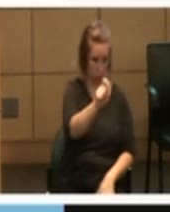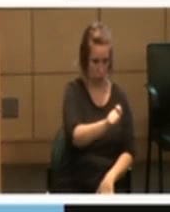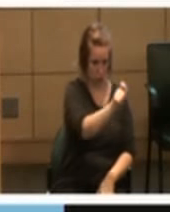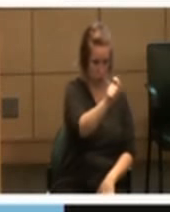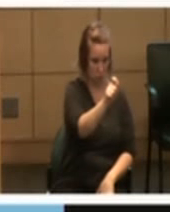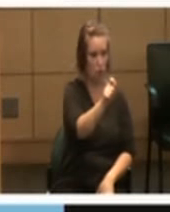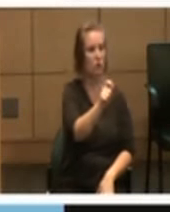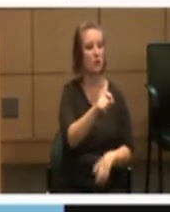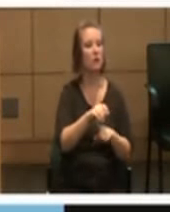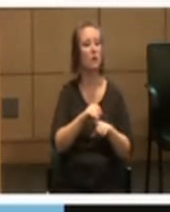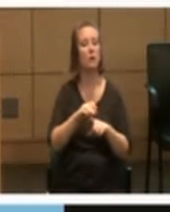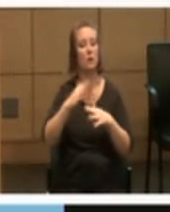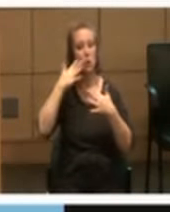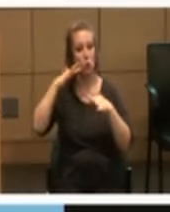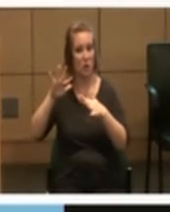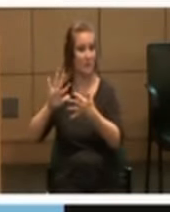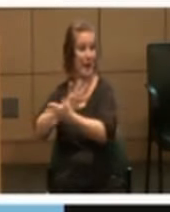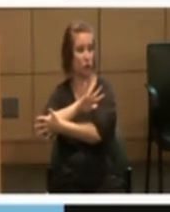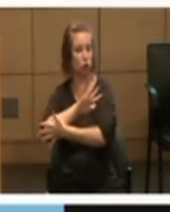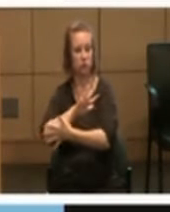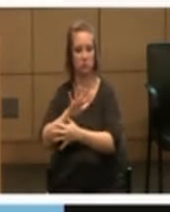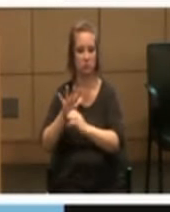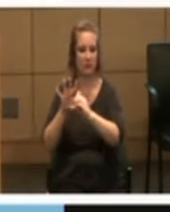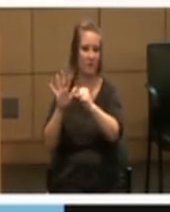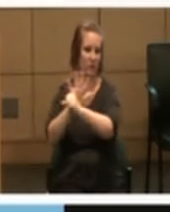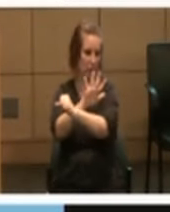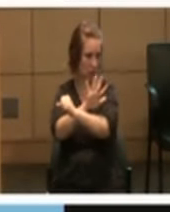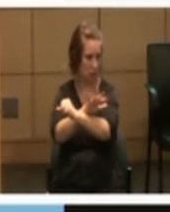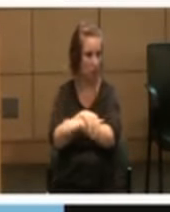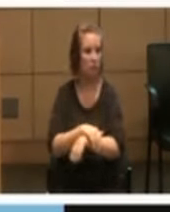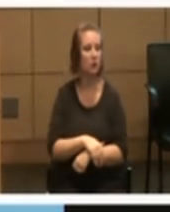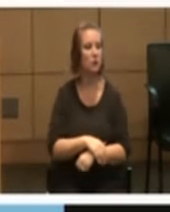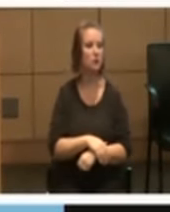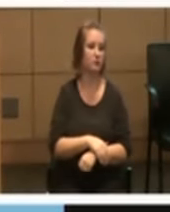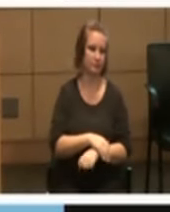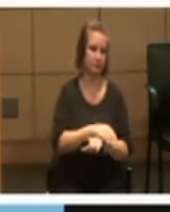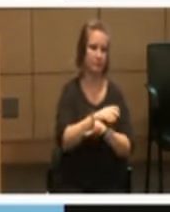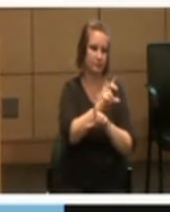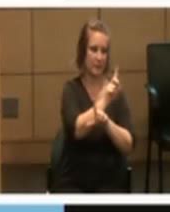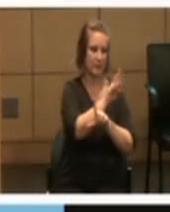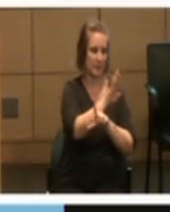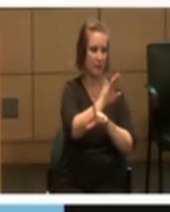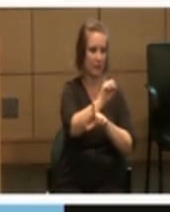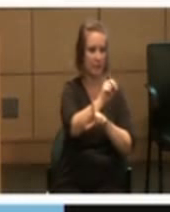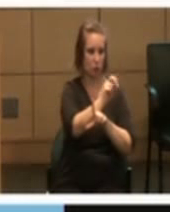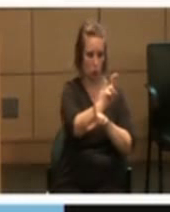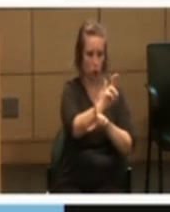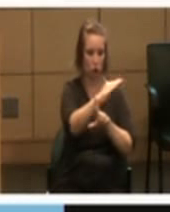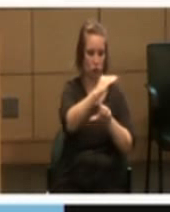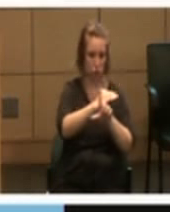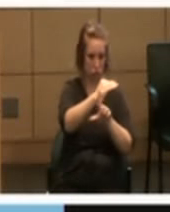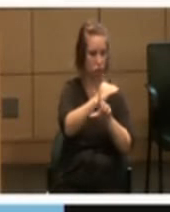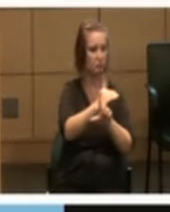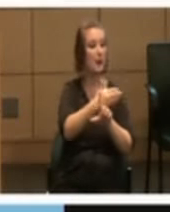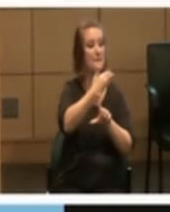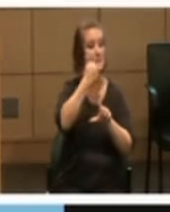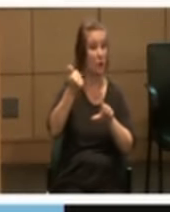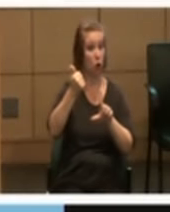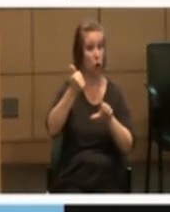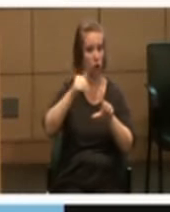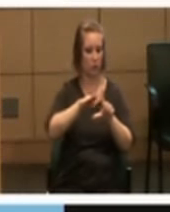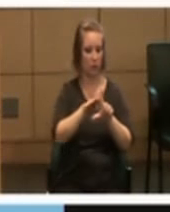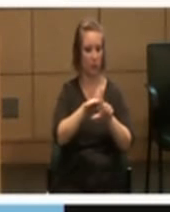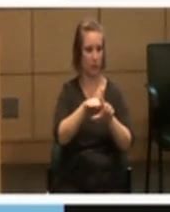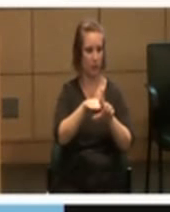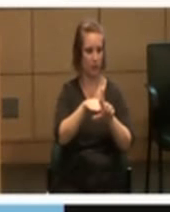represented by the filled circles. Again, threshold and dB signal to noise ratio. So we have better performance if the symbols